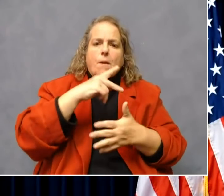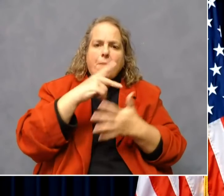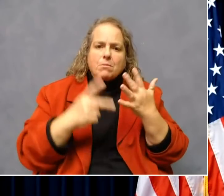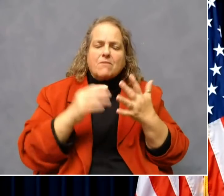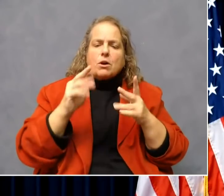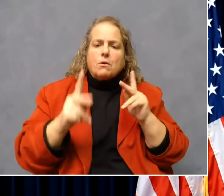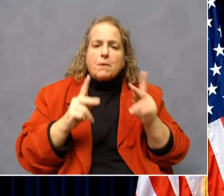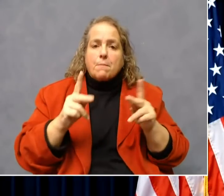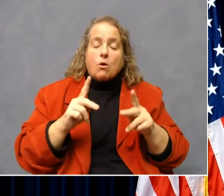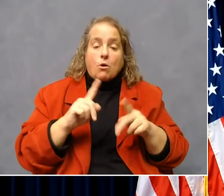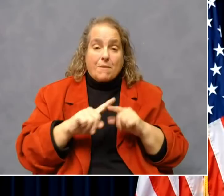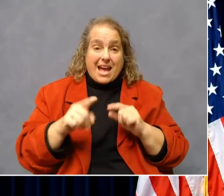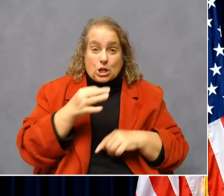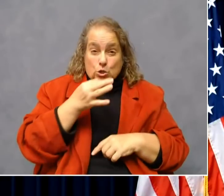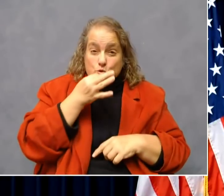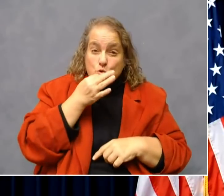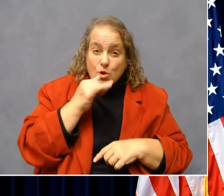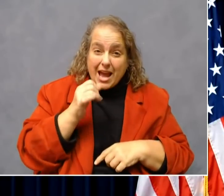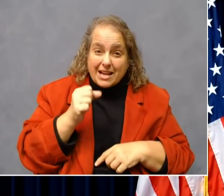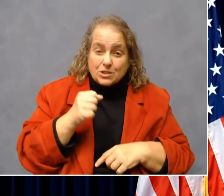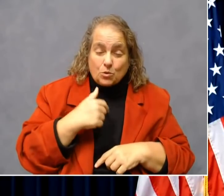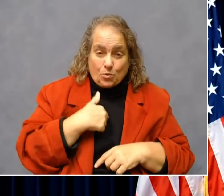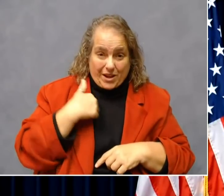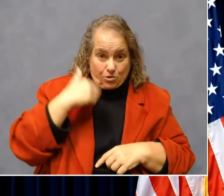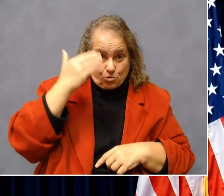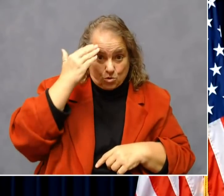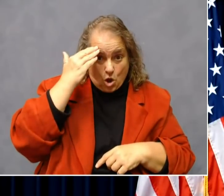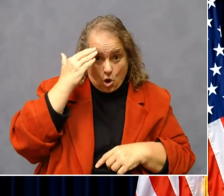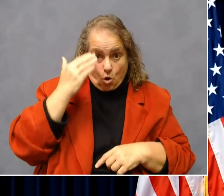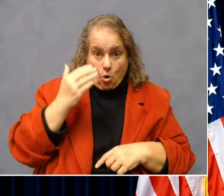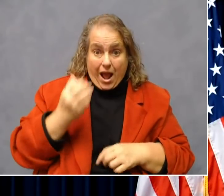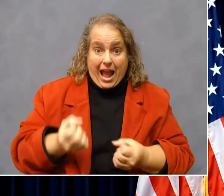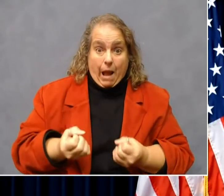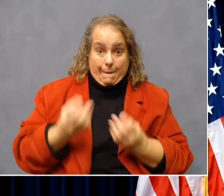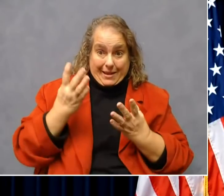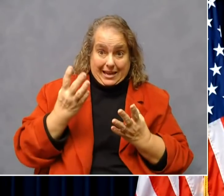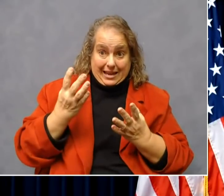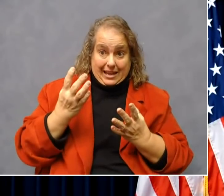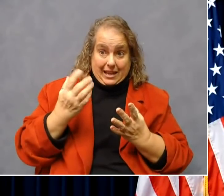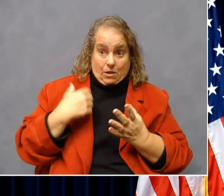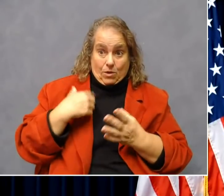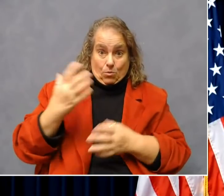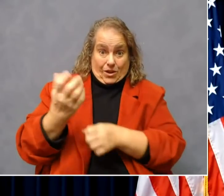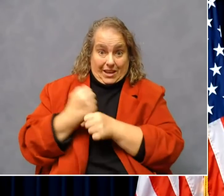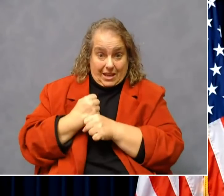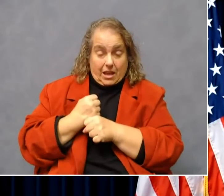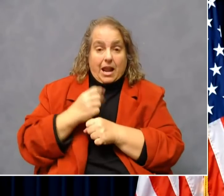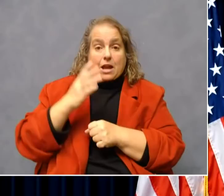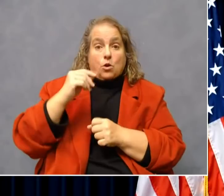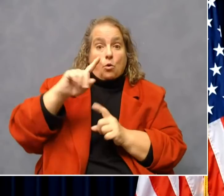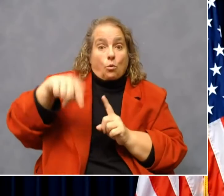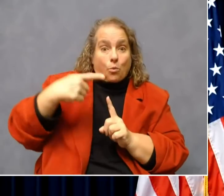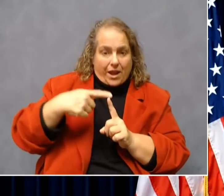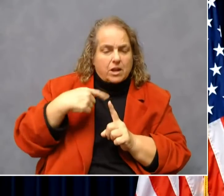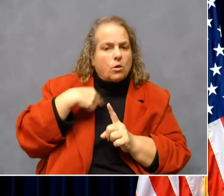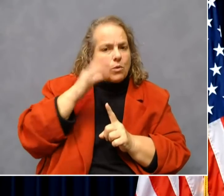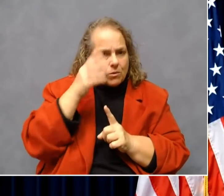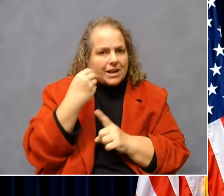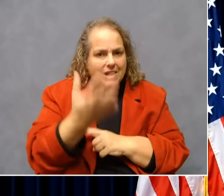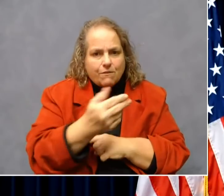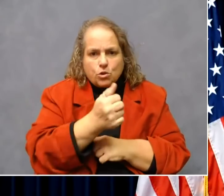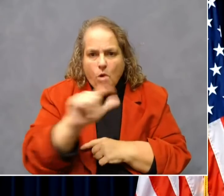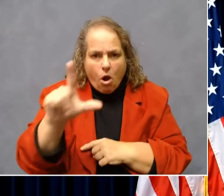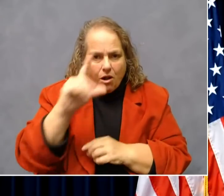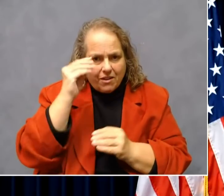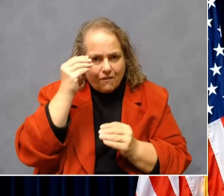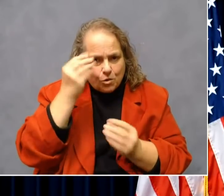it. But just like the amount we thought we'd originally got changed dramatically, these numbers can change,